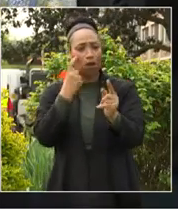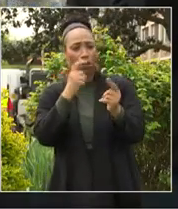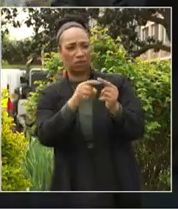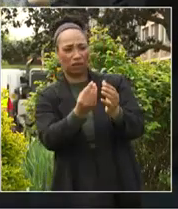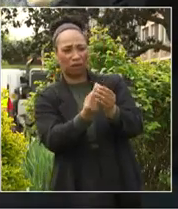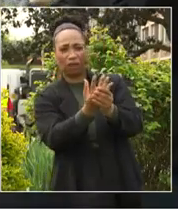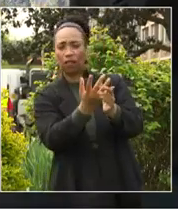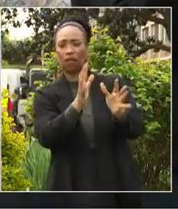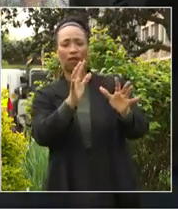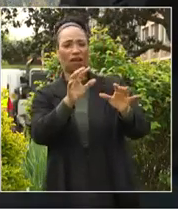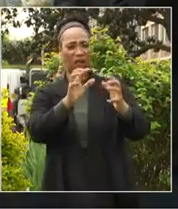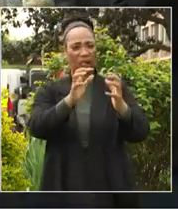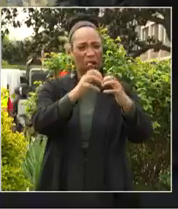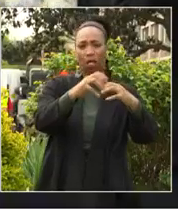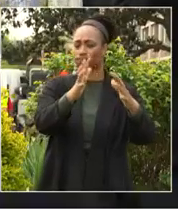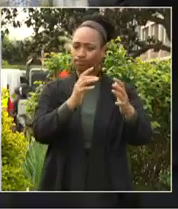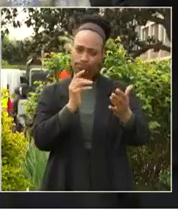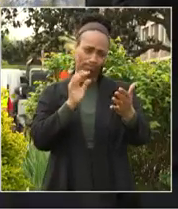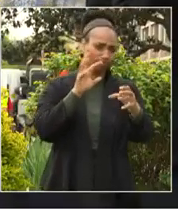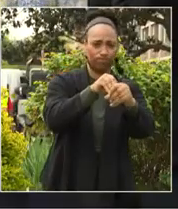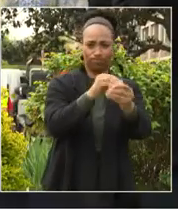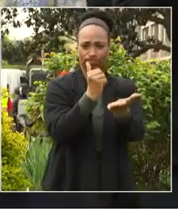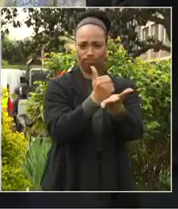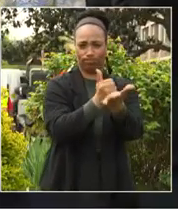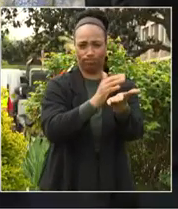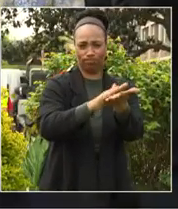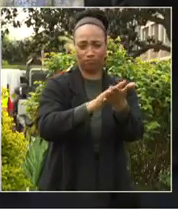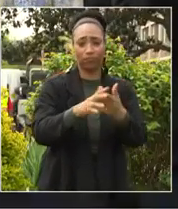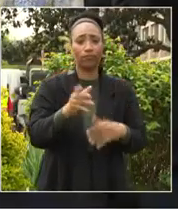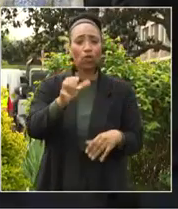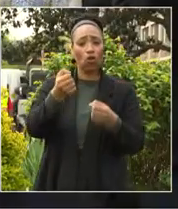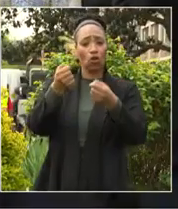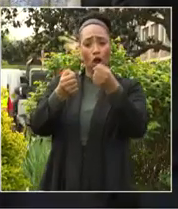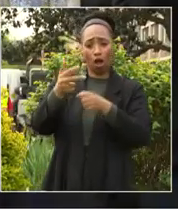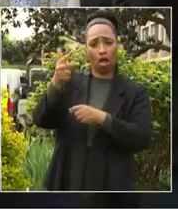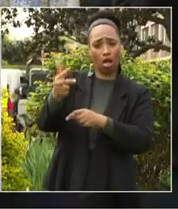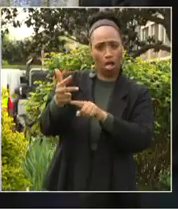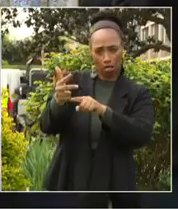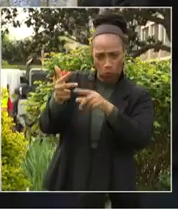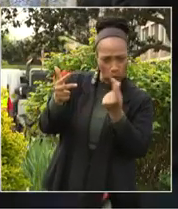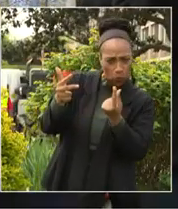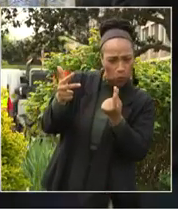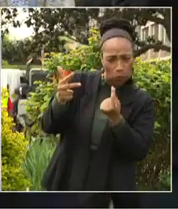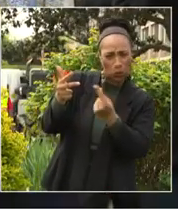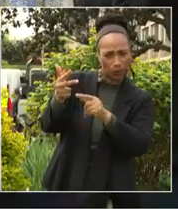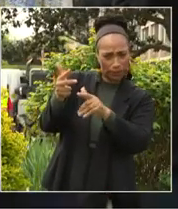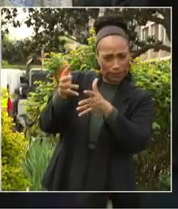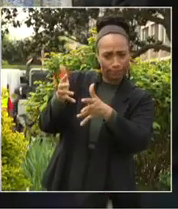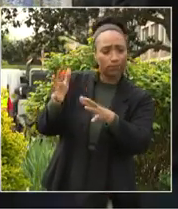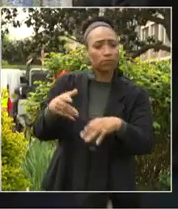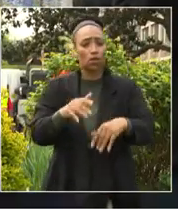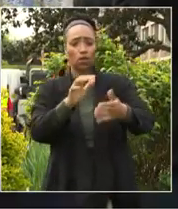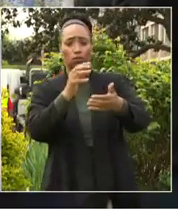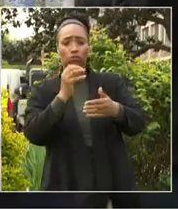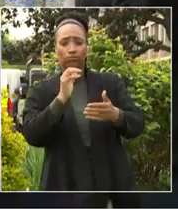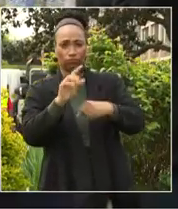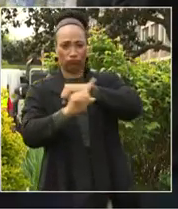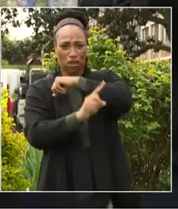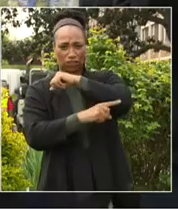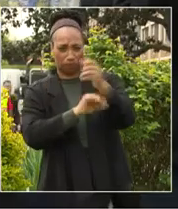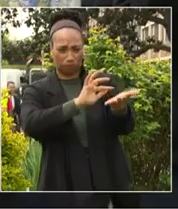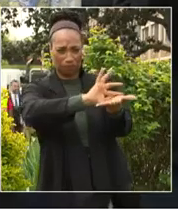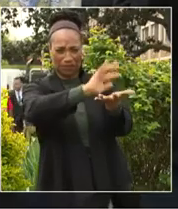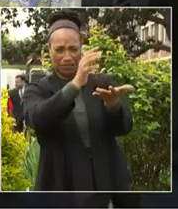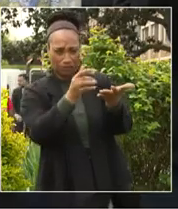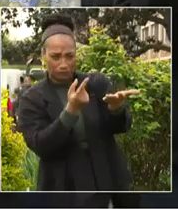abandoned vehicle, trash buildup, illegal dumping, any of those things, we encourage you to call 311 or use